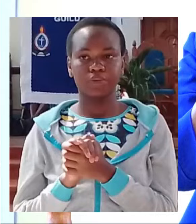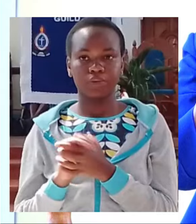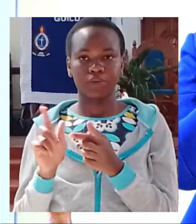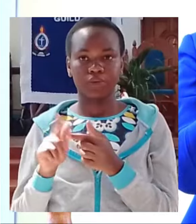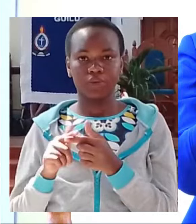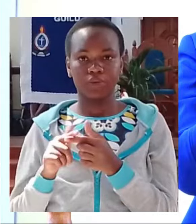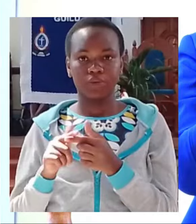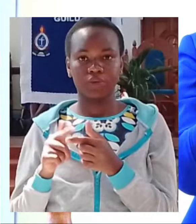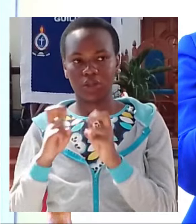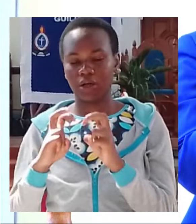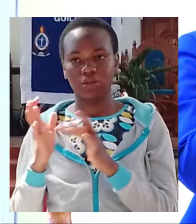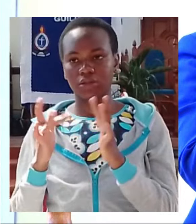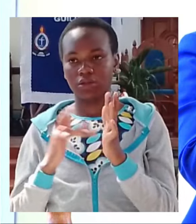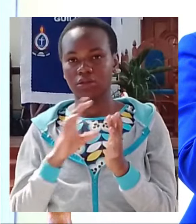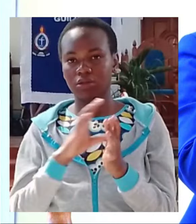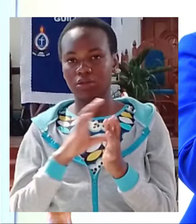Tuliacha kumtafuta Mwenyezi Mungu.